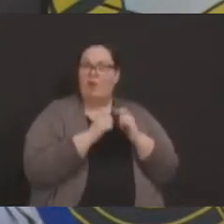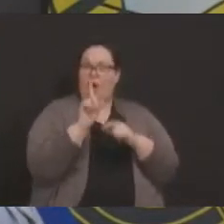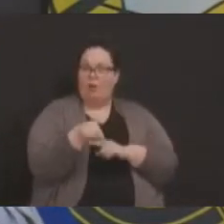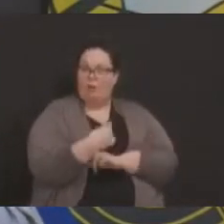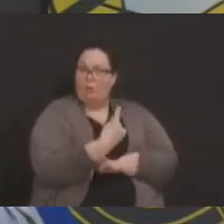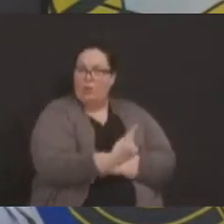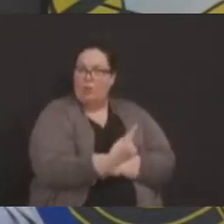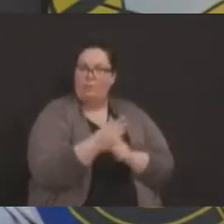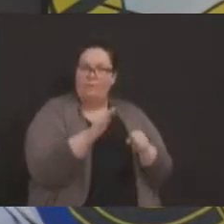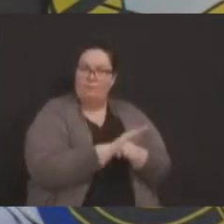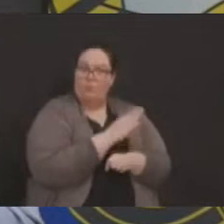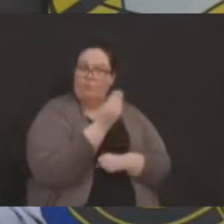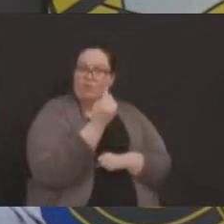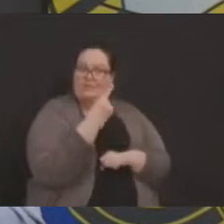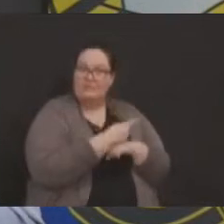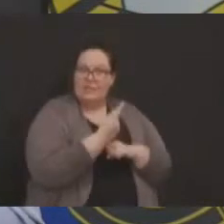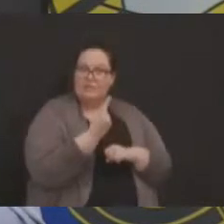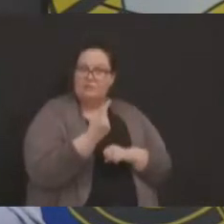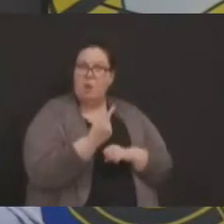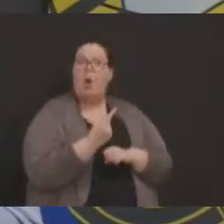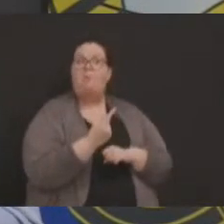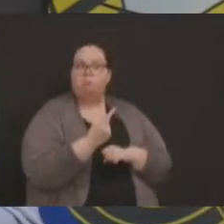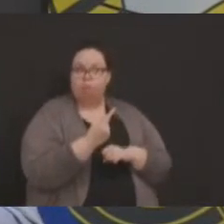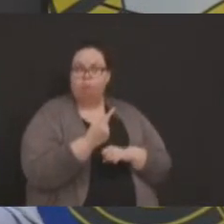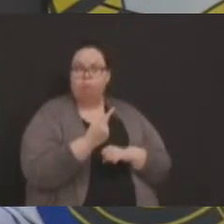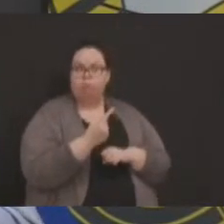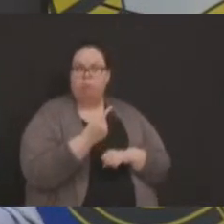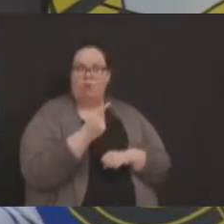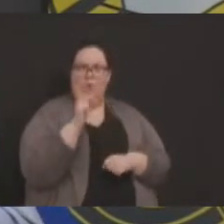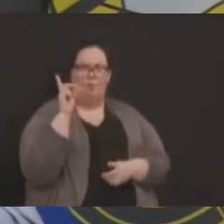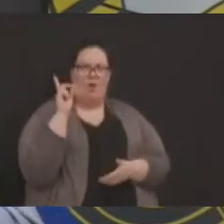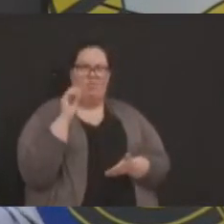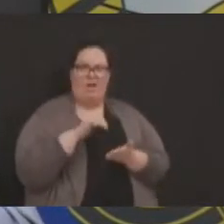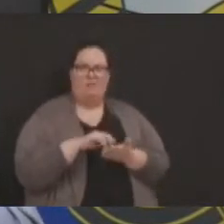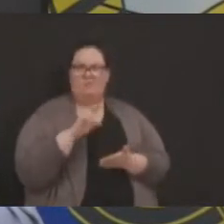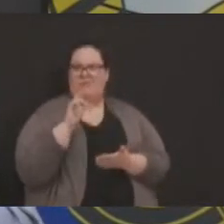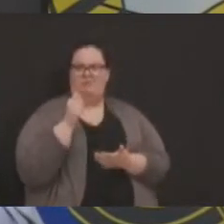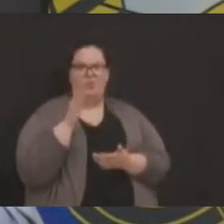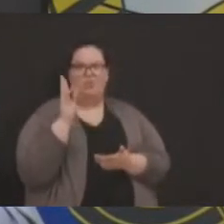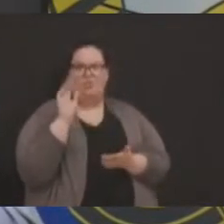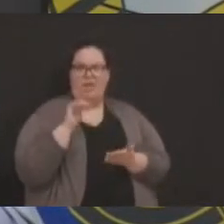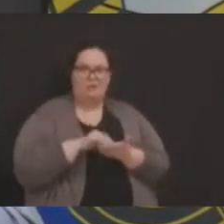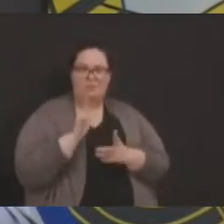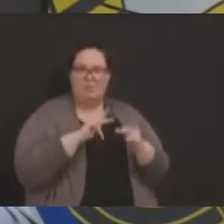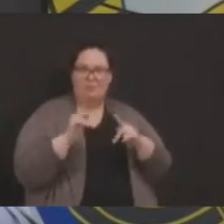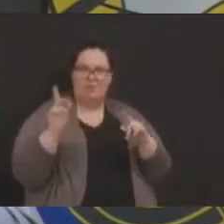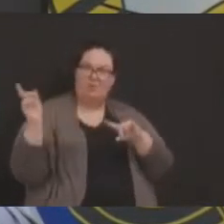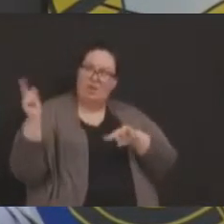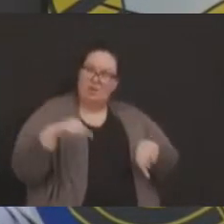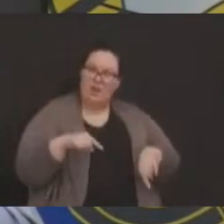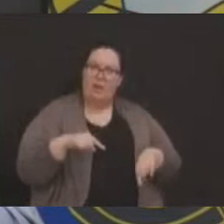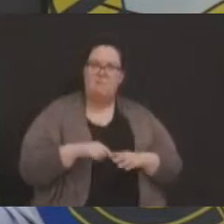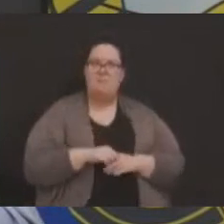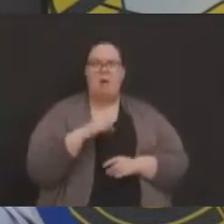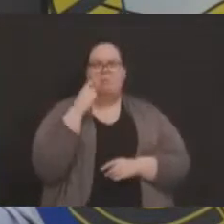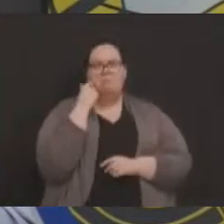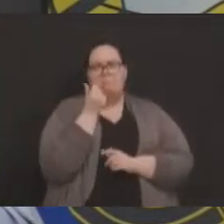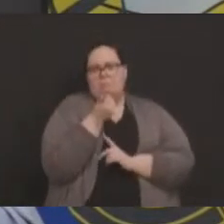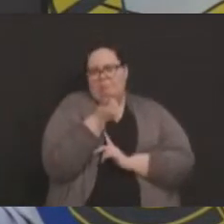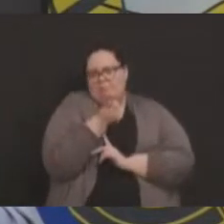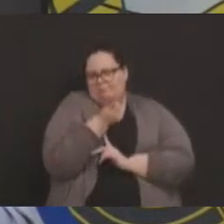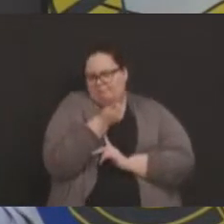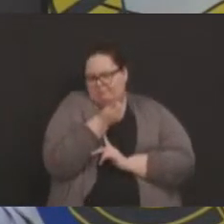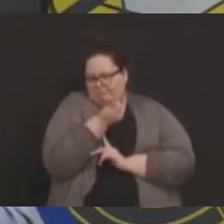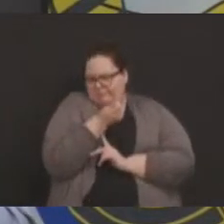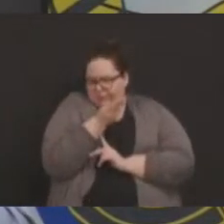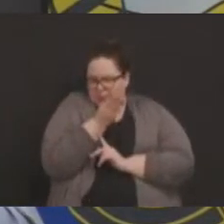a handful of positive cases because they all got tested on day 10 of their self-isolation, but not one of those cases transmitted to